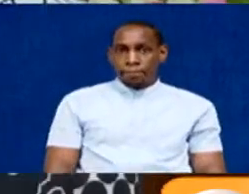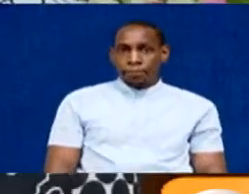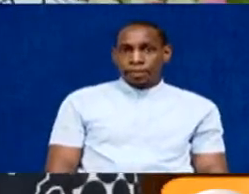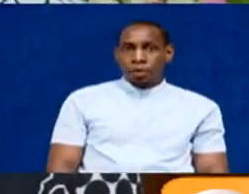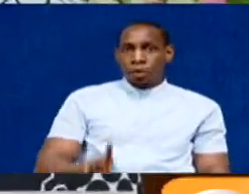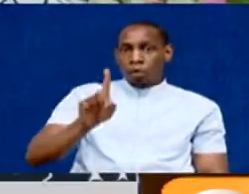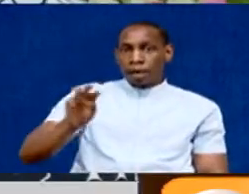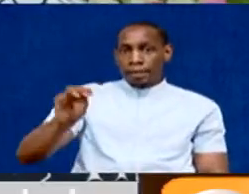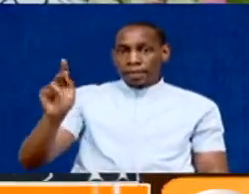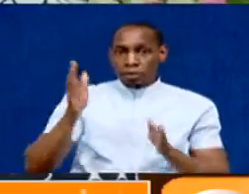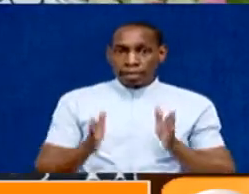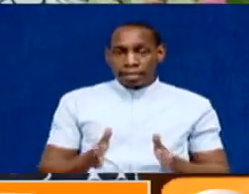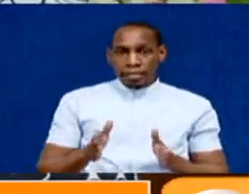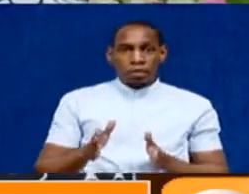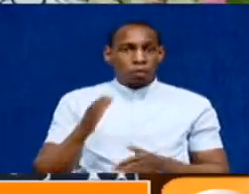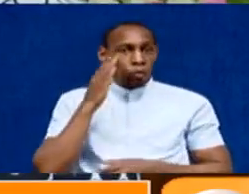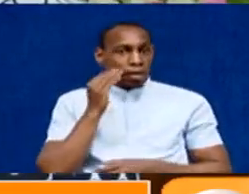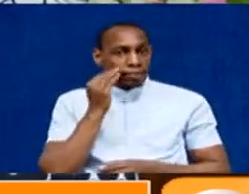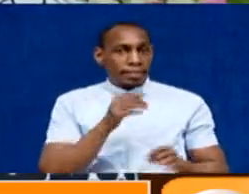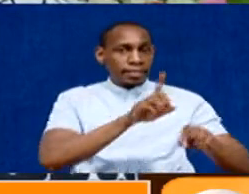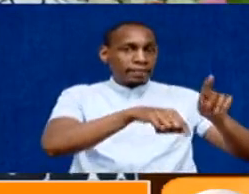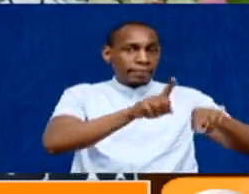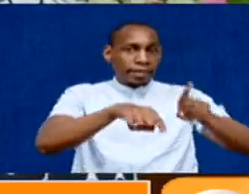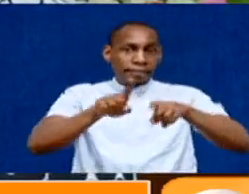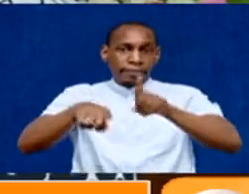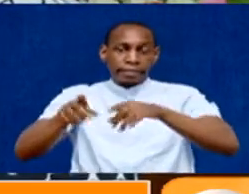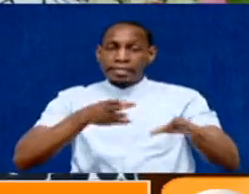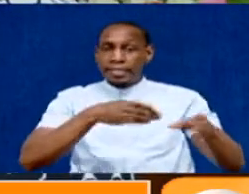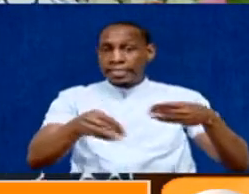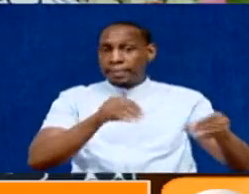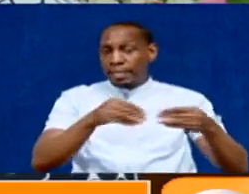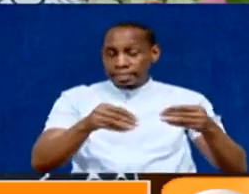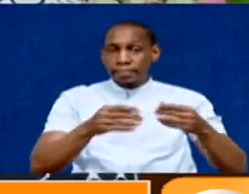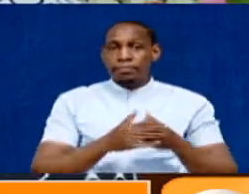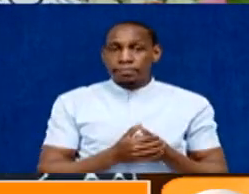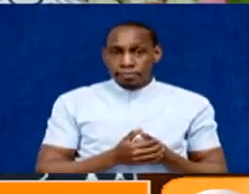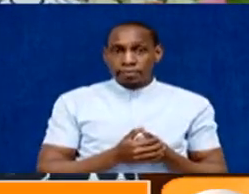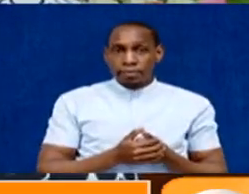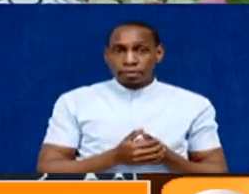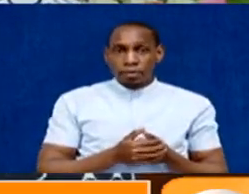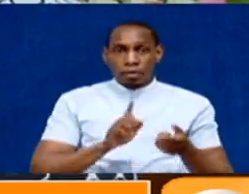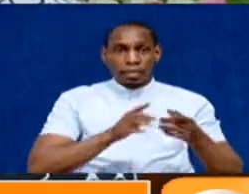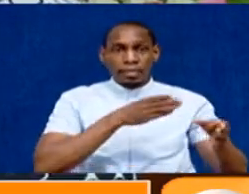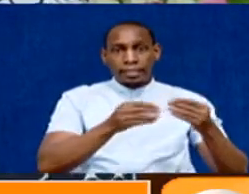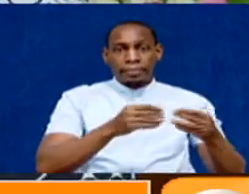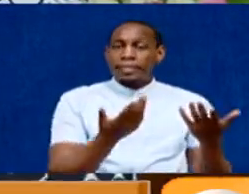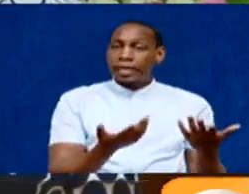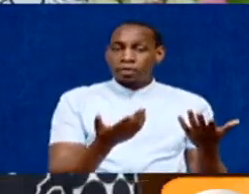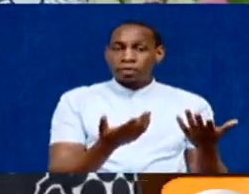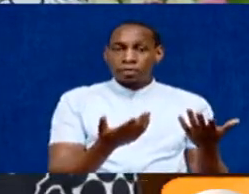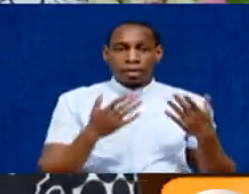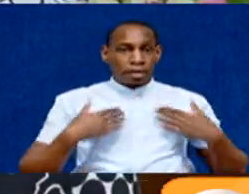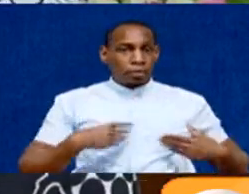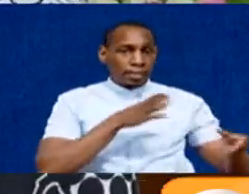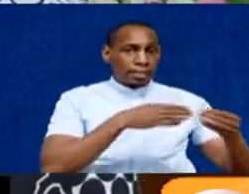1 million Kenyans experience one form of disability or the other. That is disability in terms of